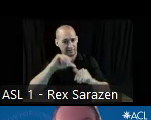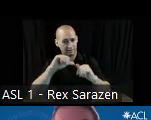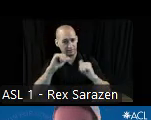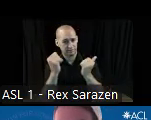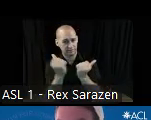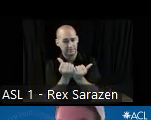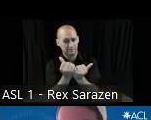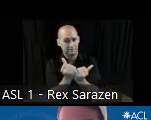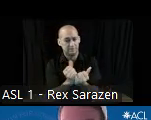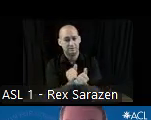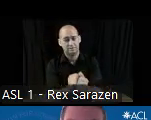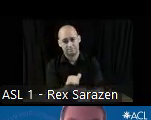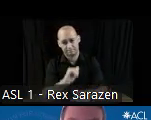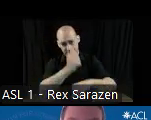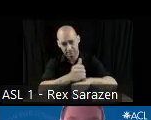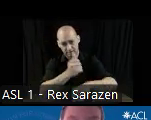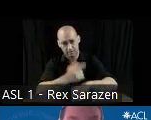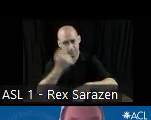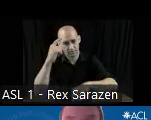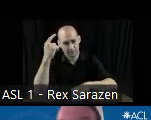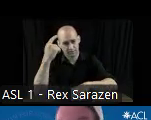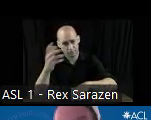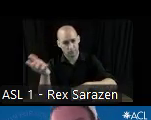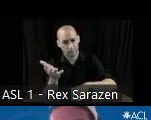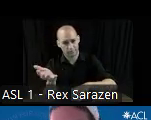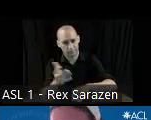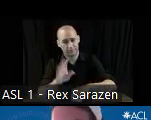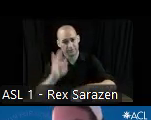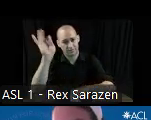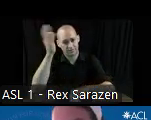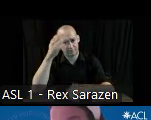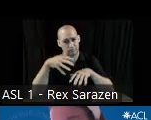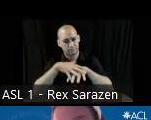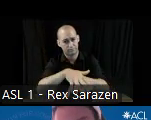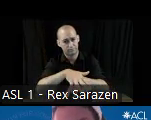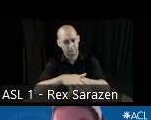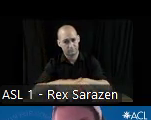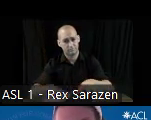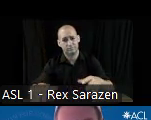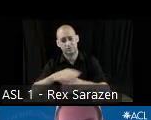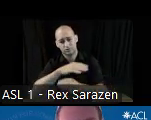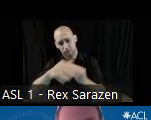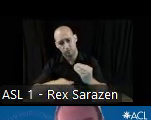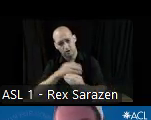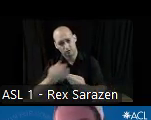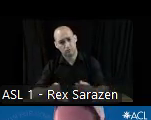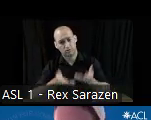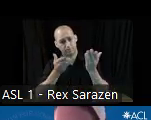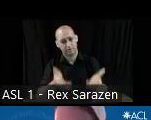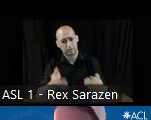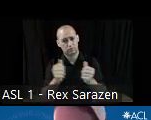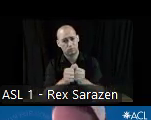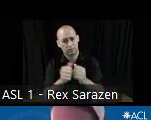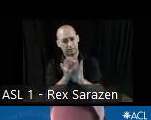we are charged with federal coordination and recommendations surrounding key